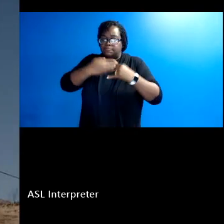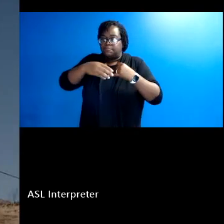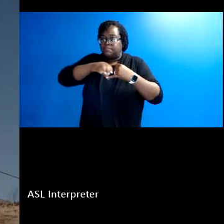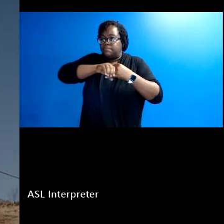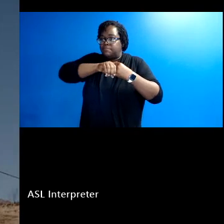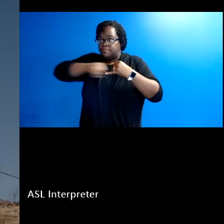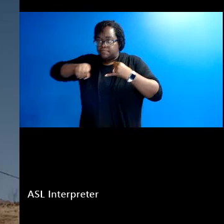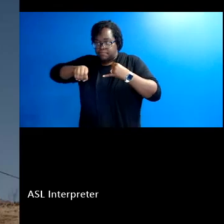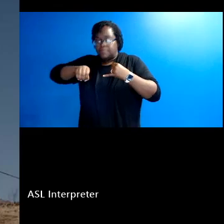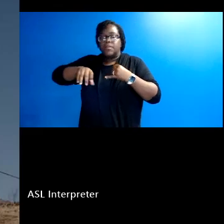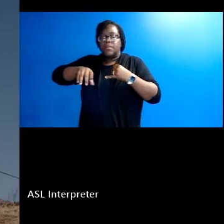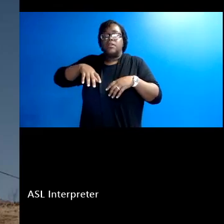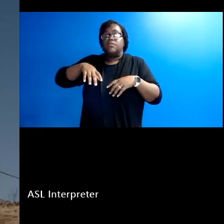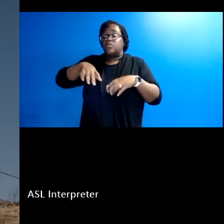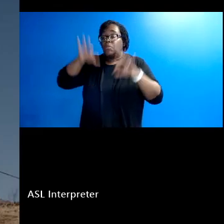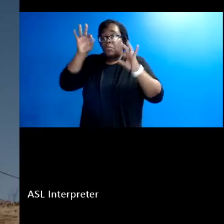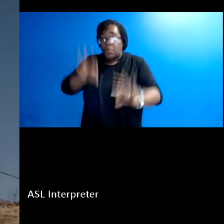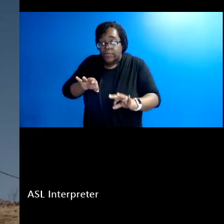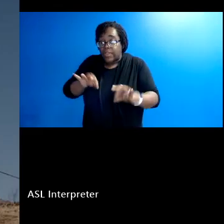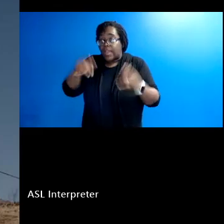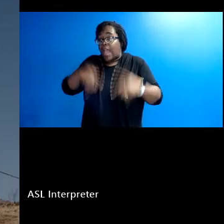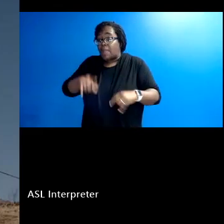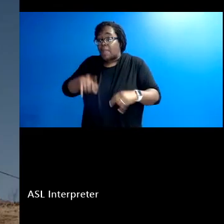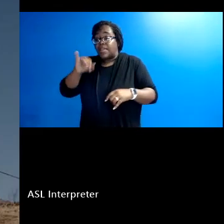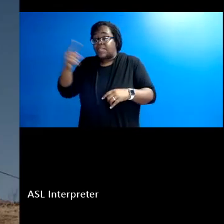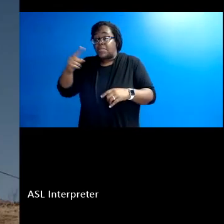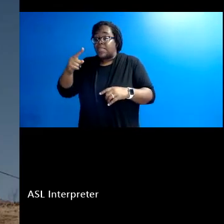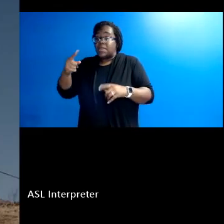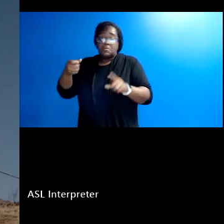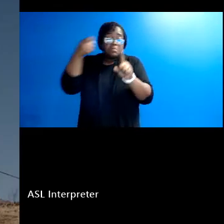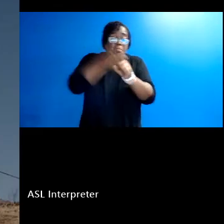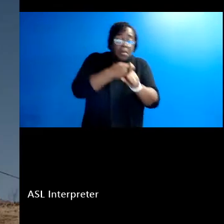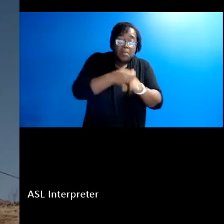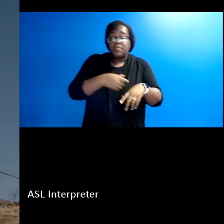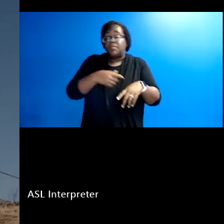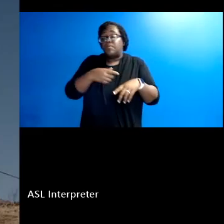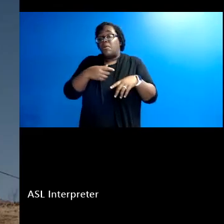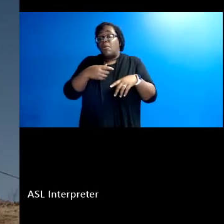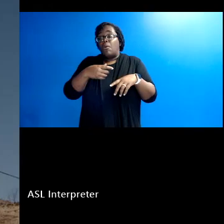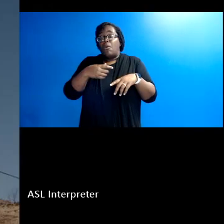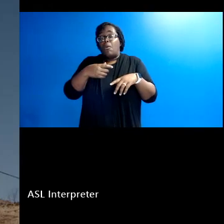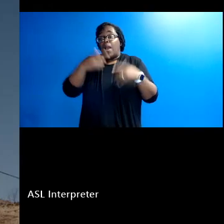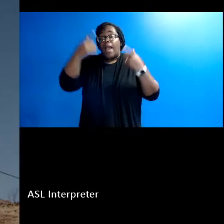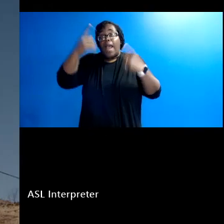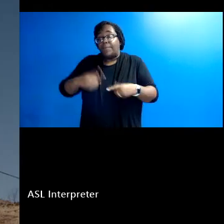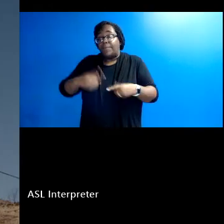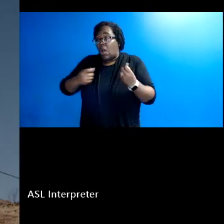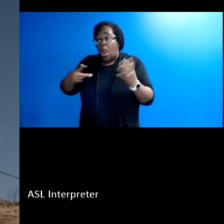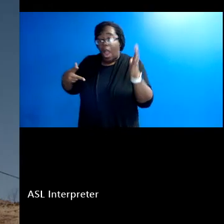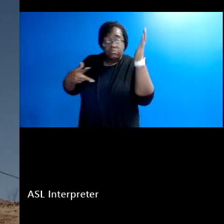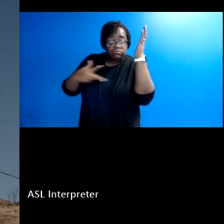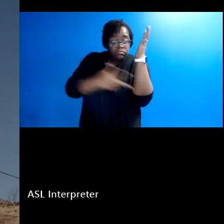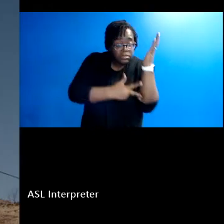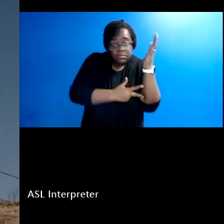this is in the event if something flies into those lines or the wire slap or a car hits a pole and the wire falls to the ground,